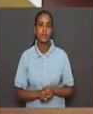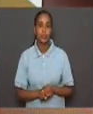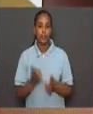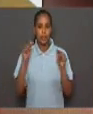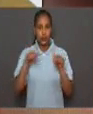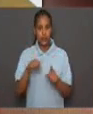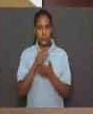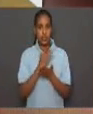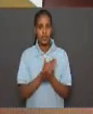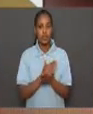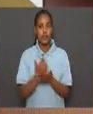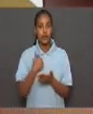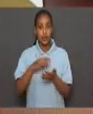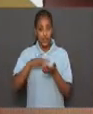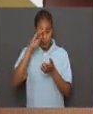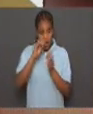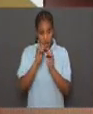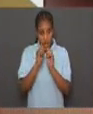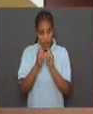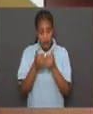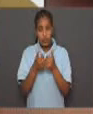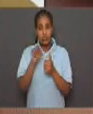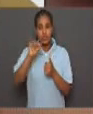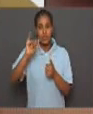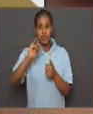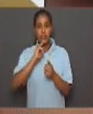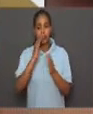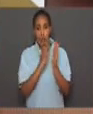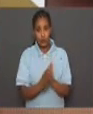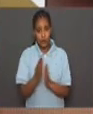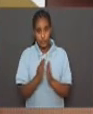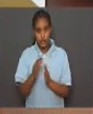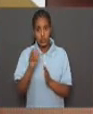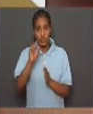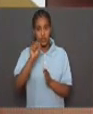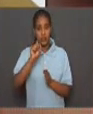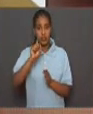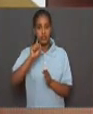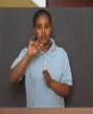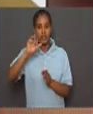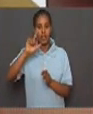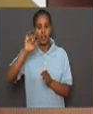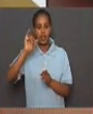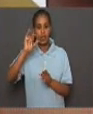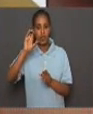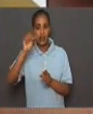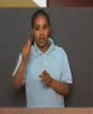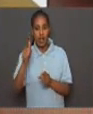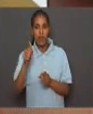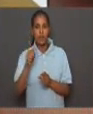In today's lesson, we learned about how silicon is produced from silica and silicate